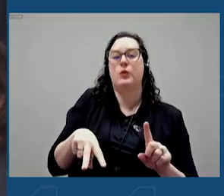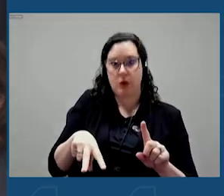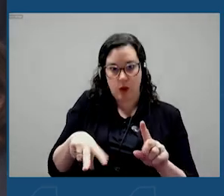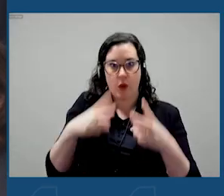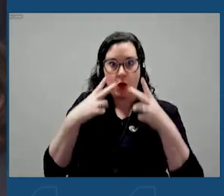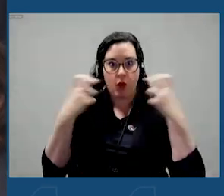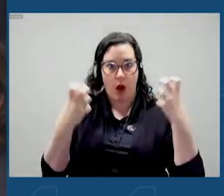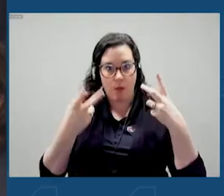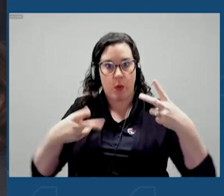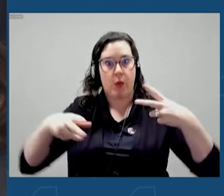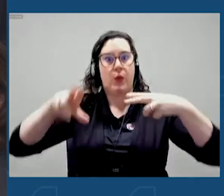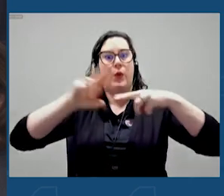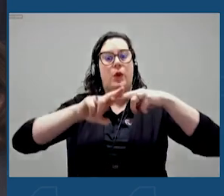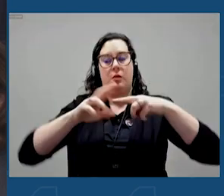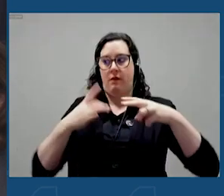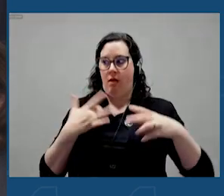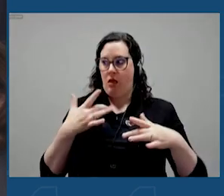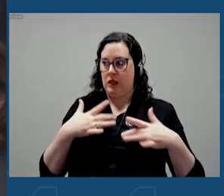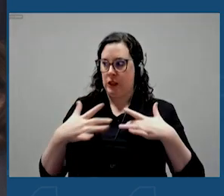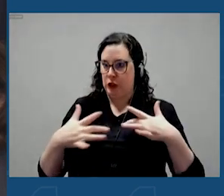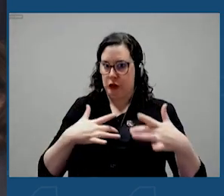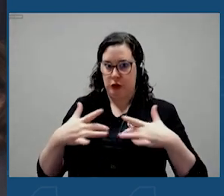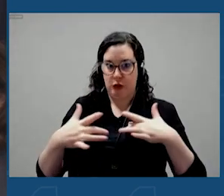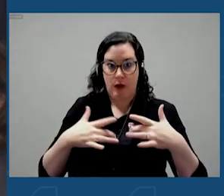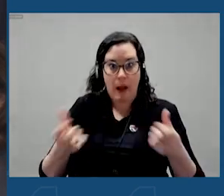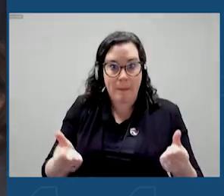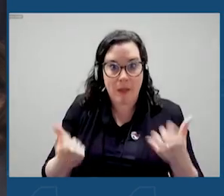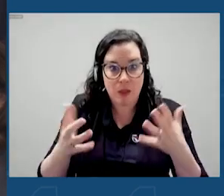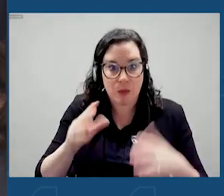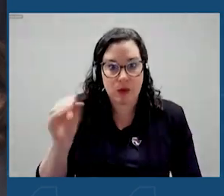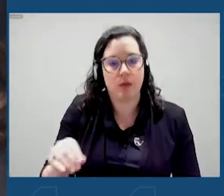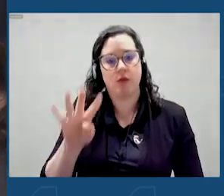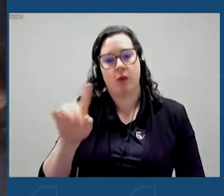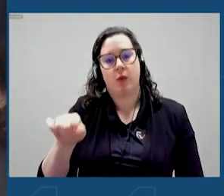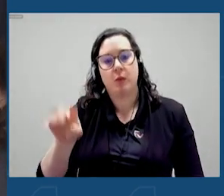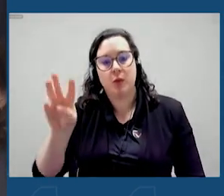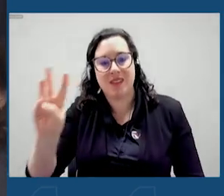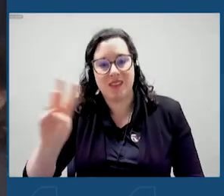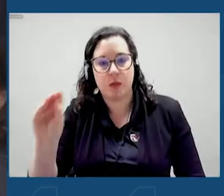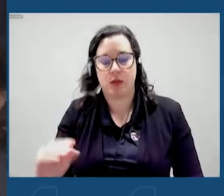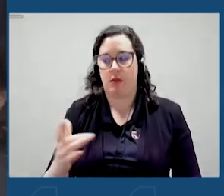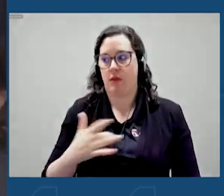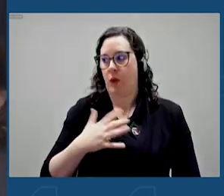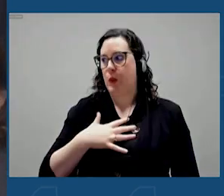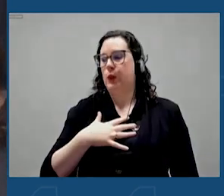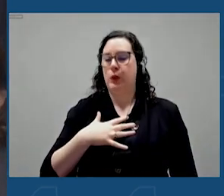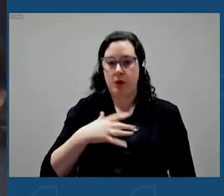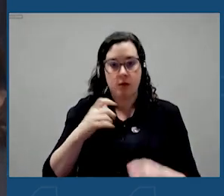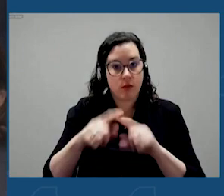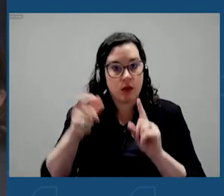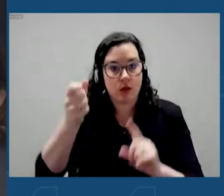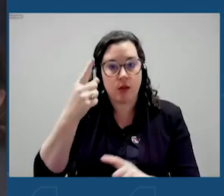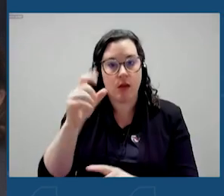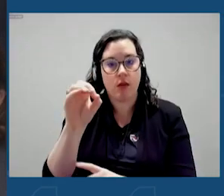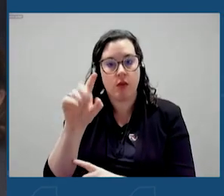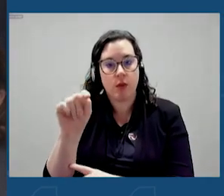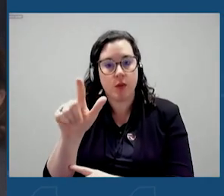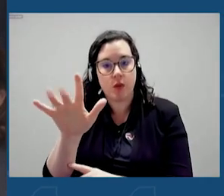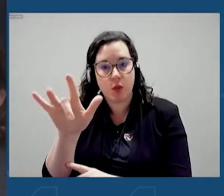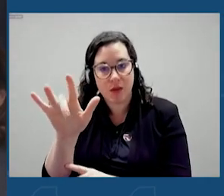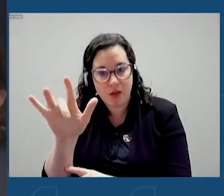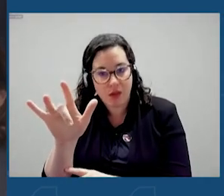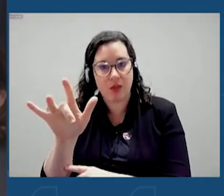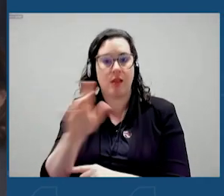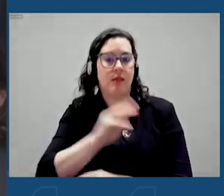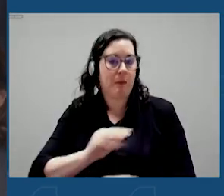a very concerning 41.6%. Then, on October 25th, the mayor and